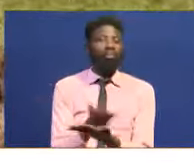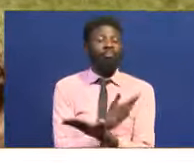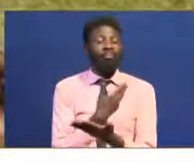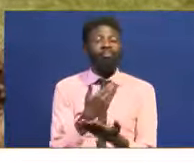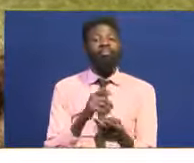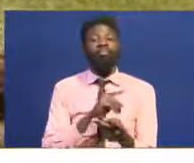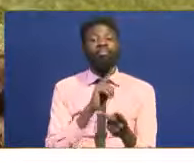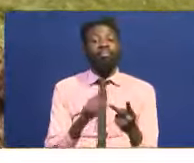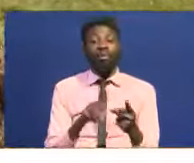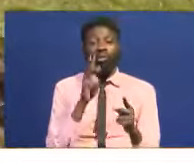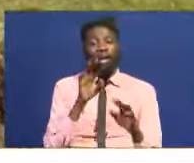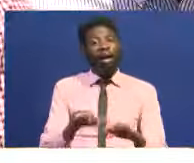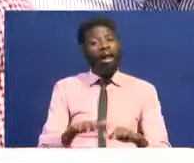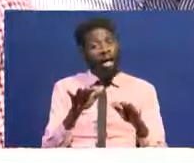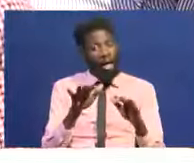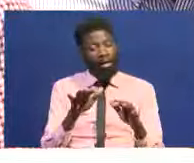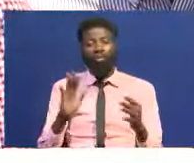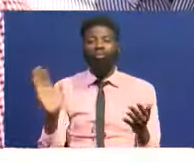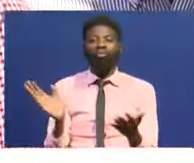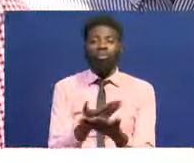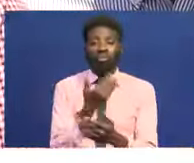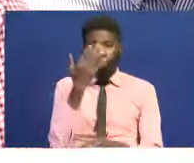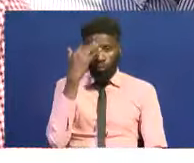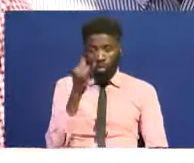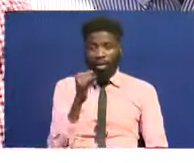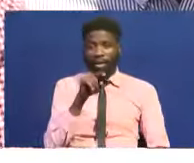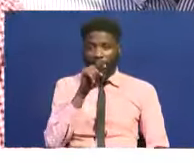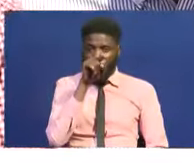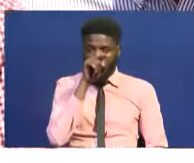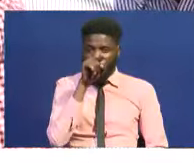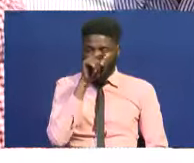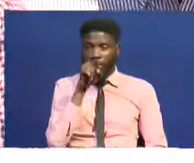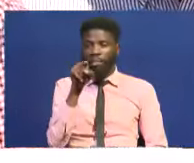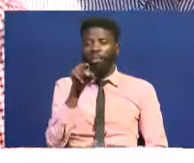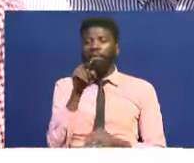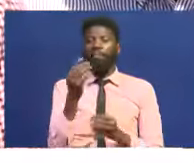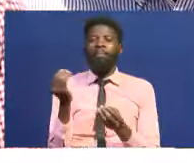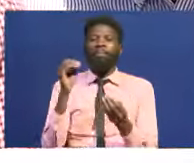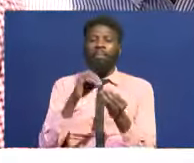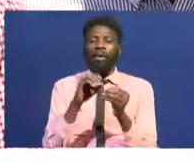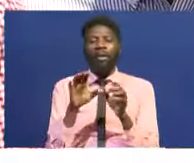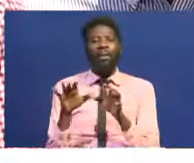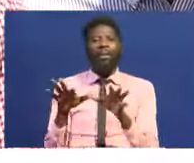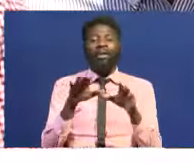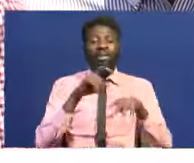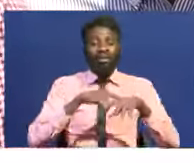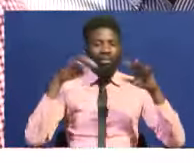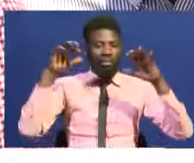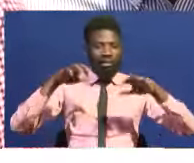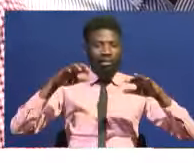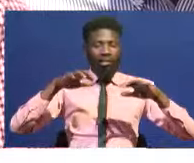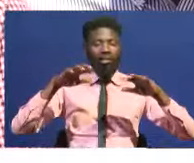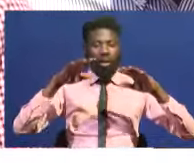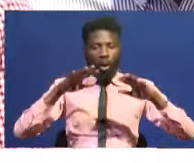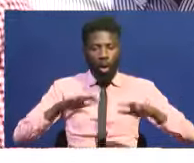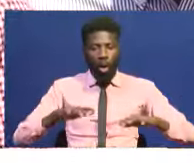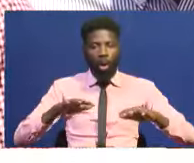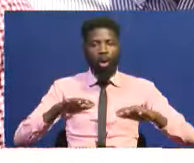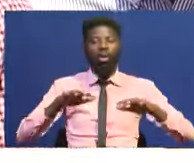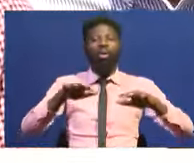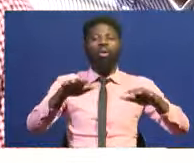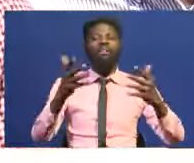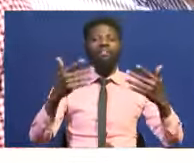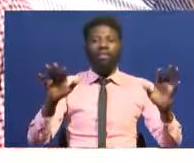hasa baada ya mvua kubwa. It's more expensive to cure or to treat a person already infected with malaria rather